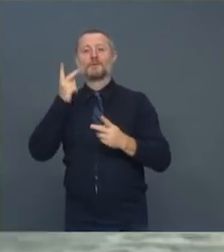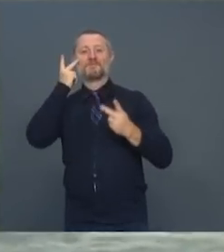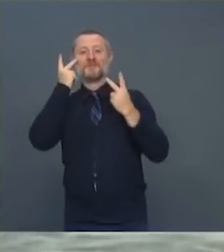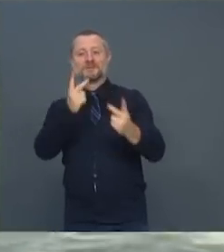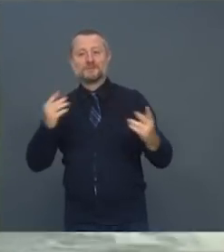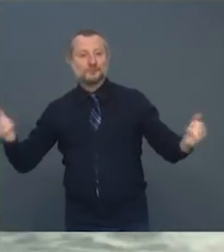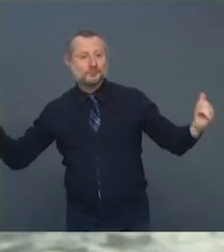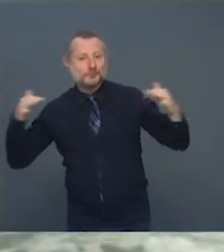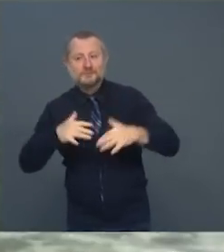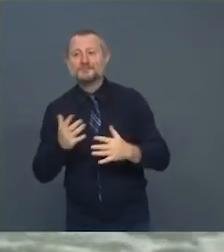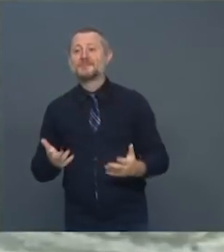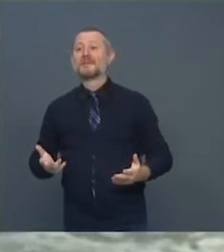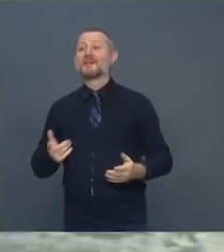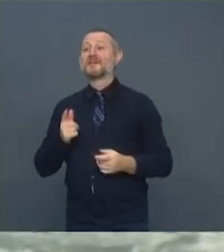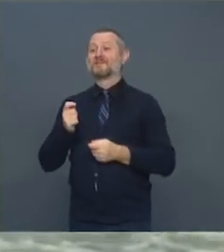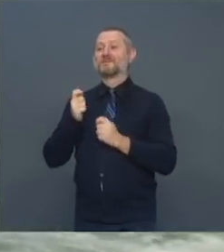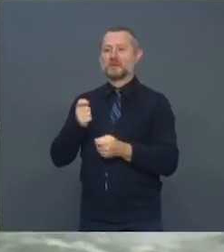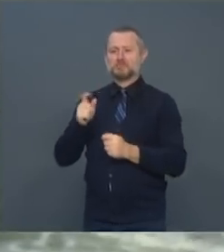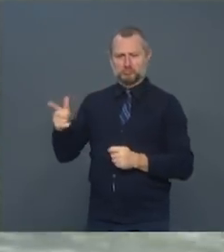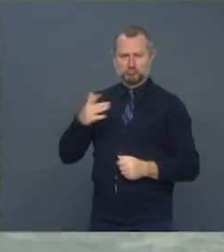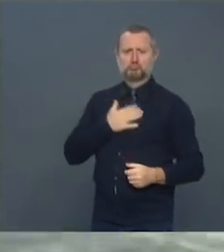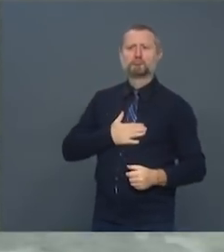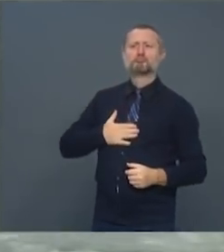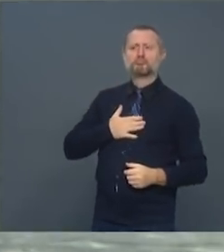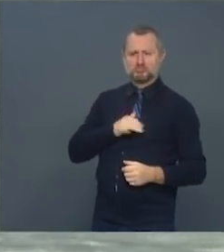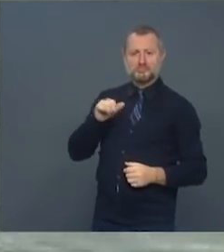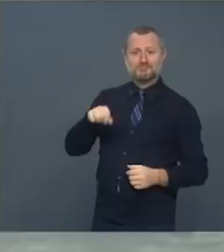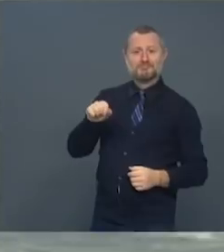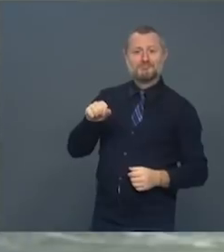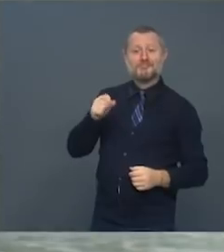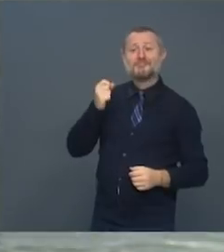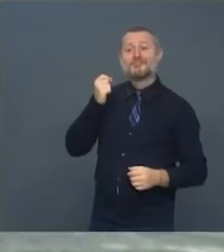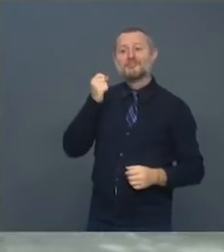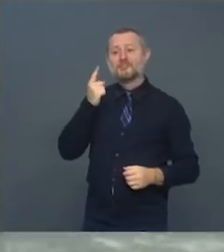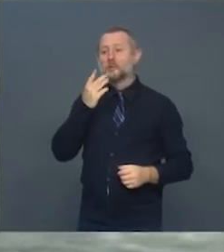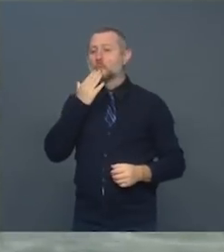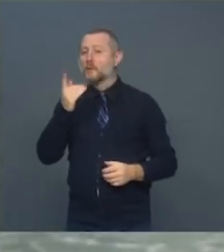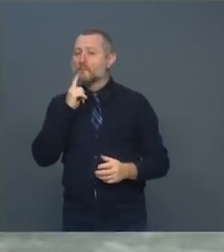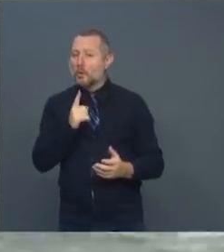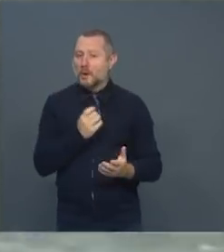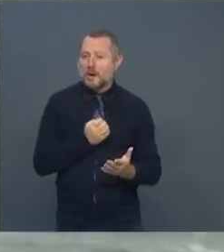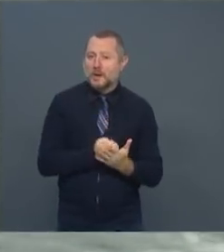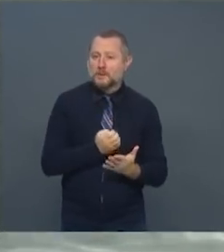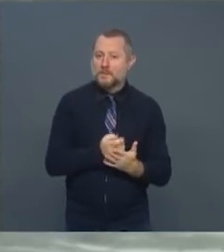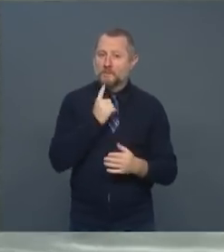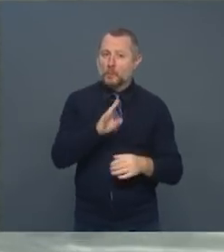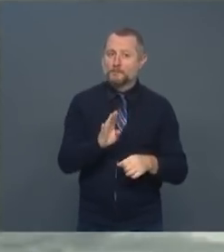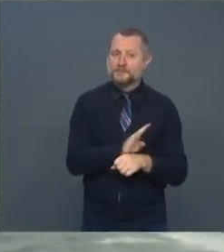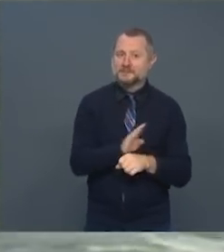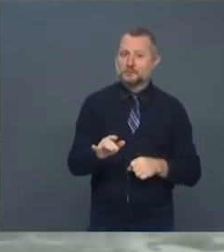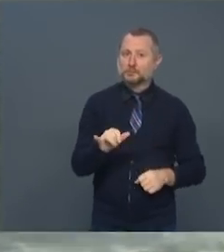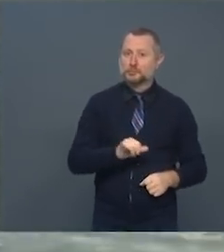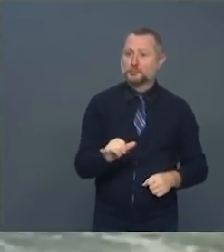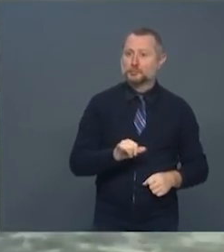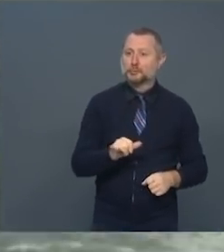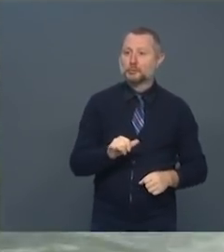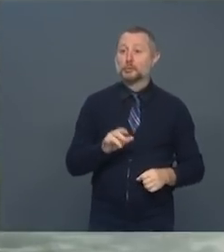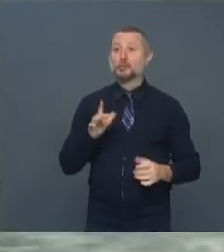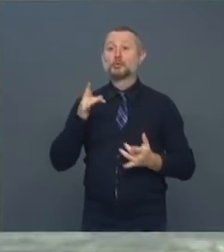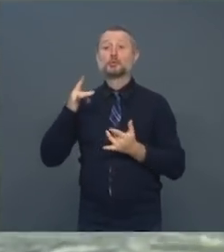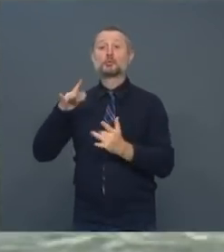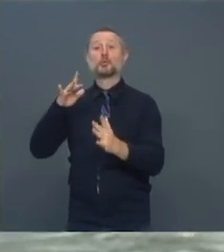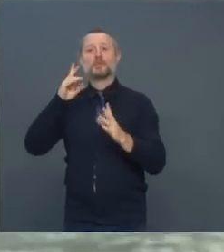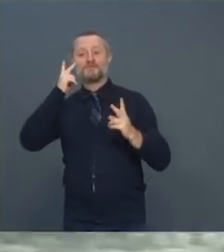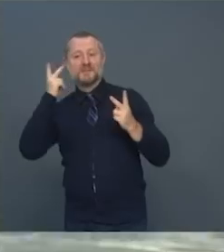Fishing is not just a great hobby. It's also a great economic development tool. Tourism is a great economic